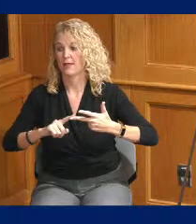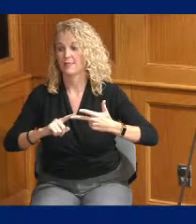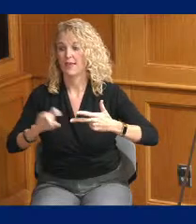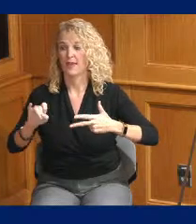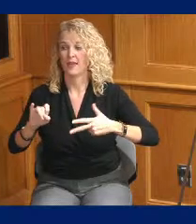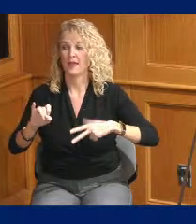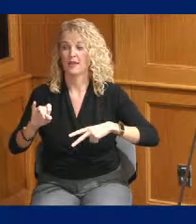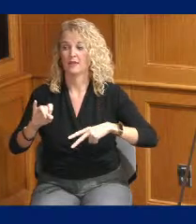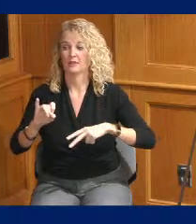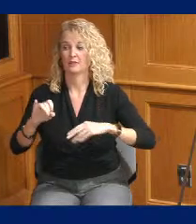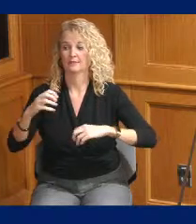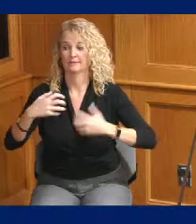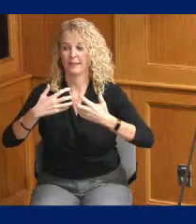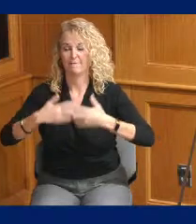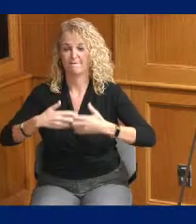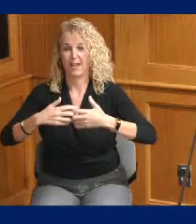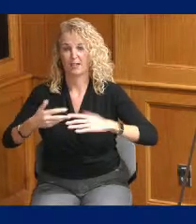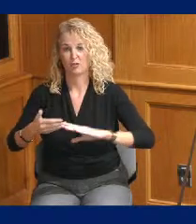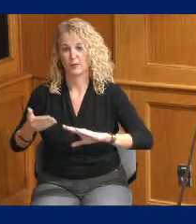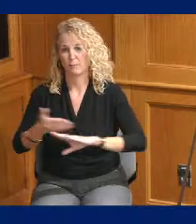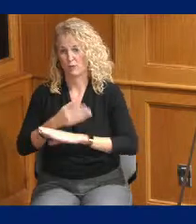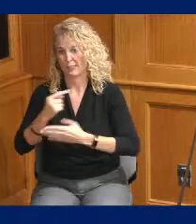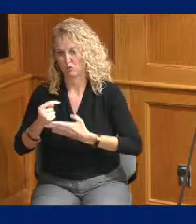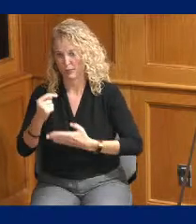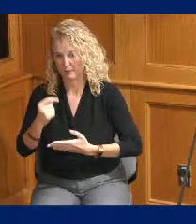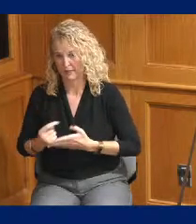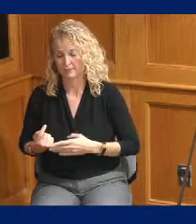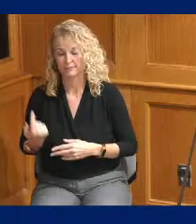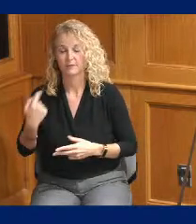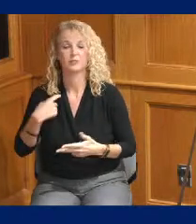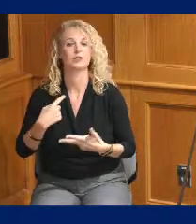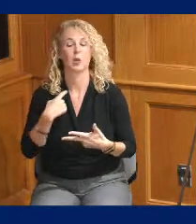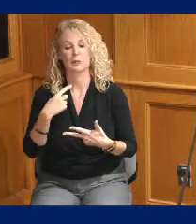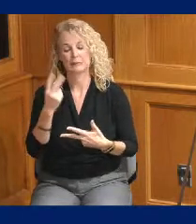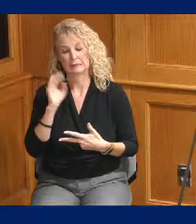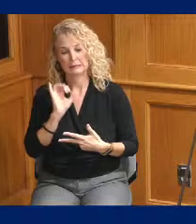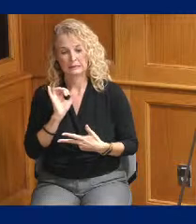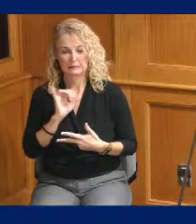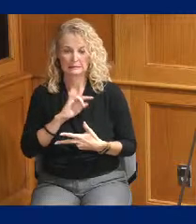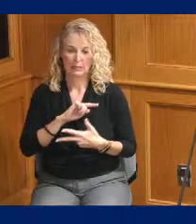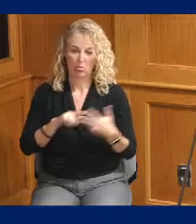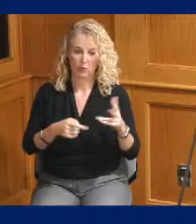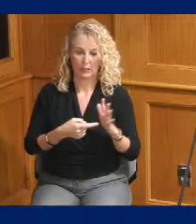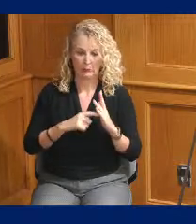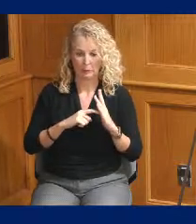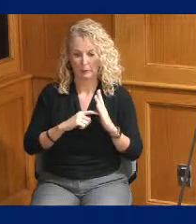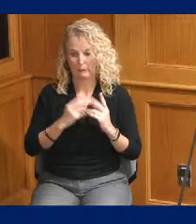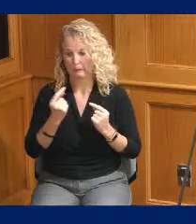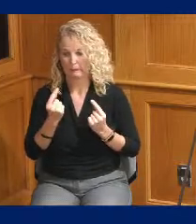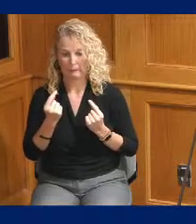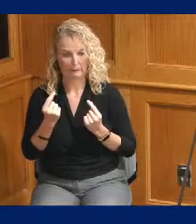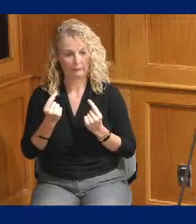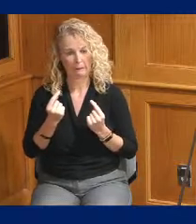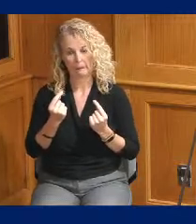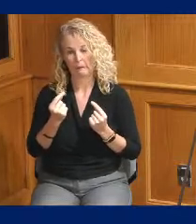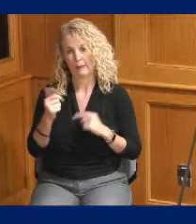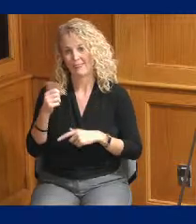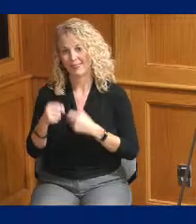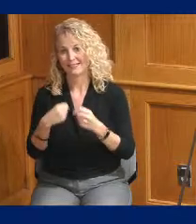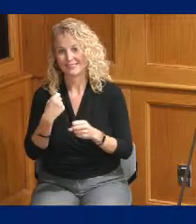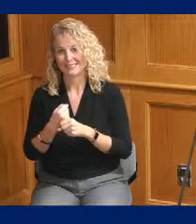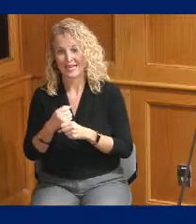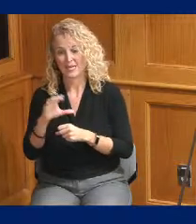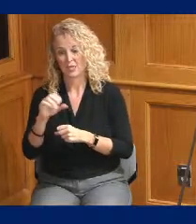industrial pretreatment charges. Now, when we were looking at the revenue requirements for this budget, as well as the 10-year